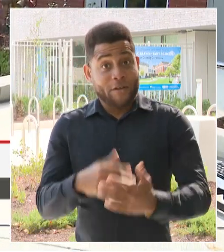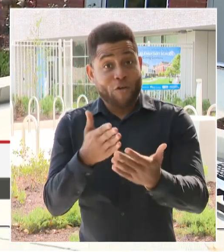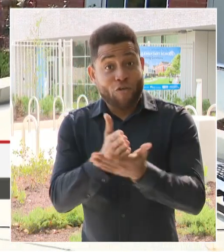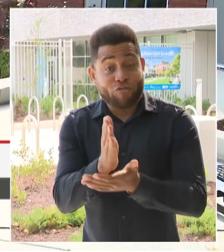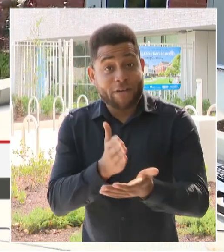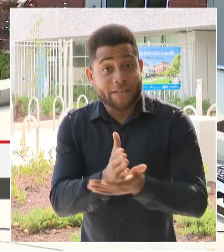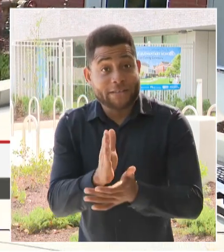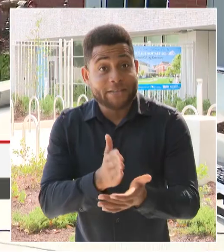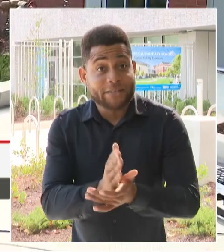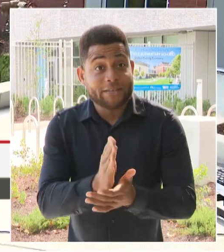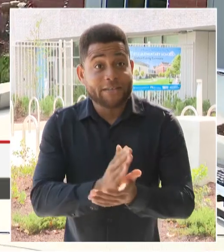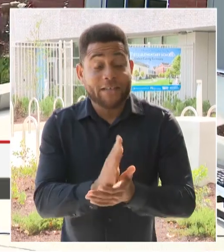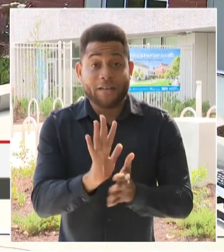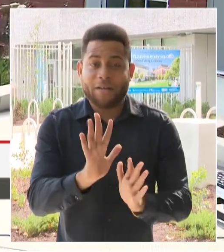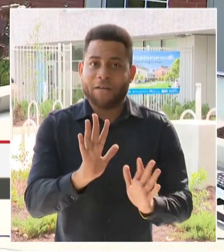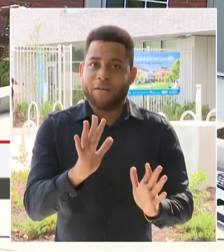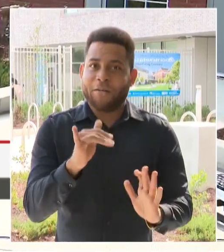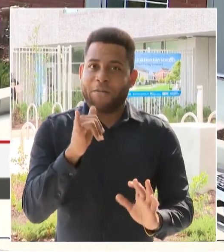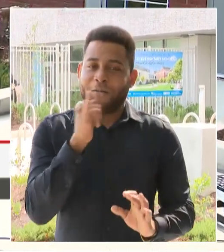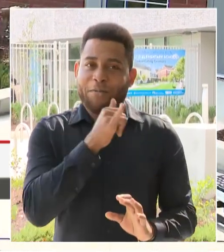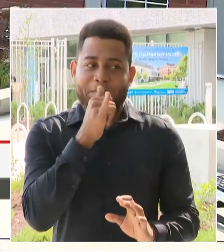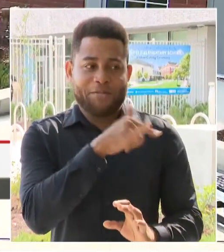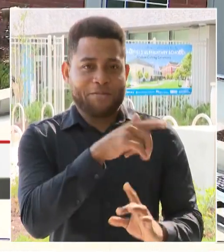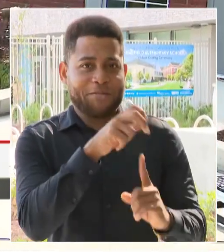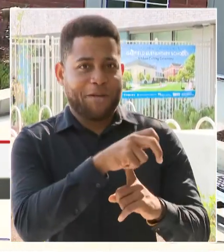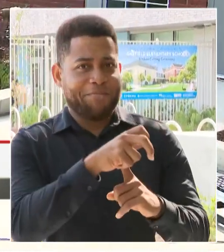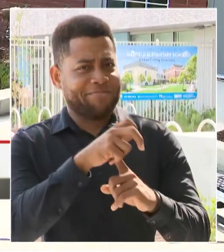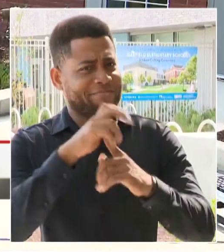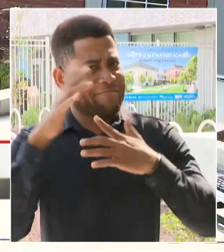It's a tough act to follow. Give it up one more time for those cheerleaders.